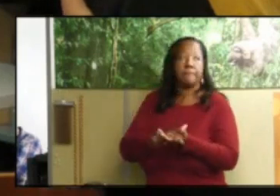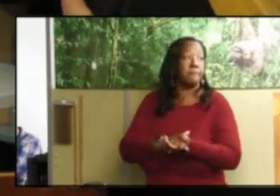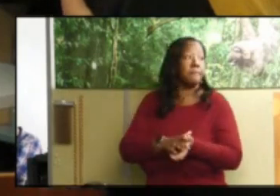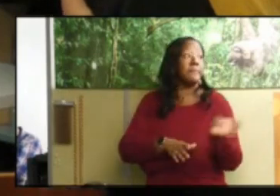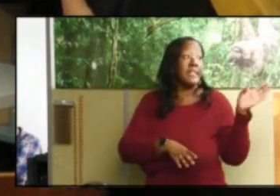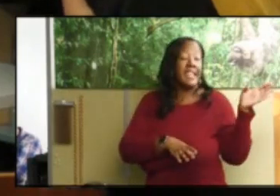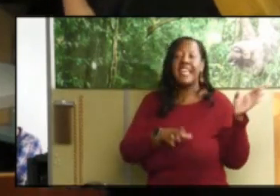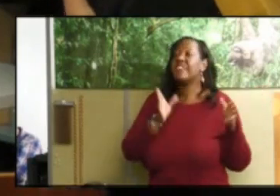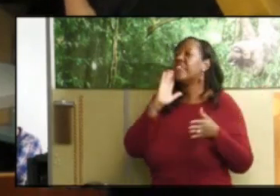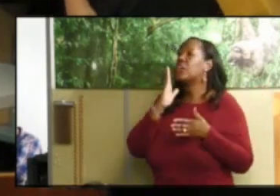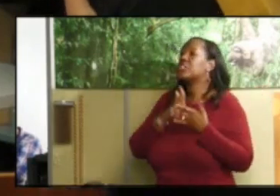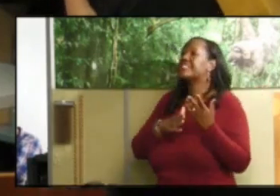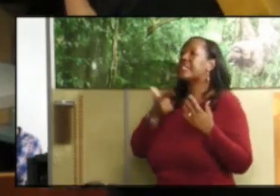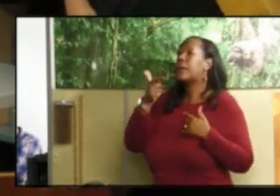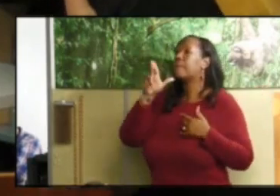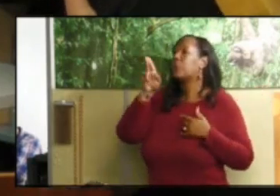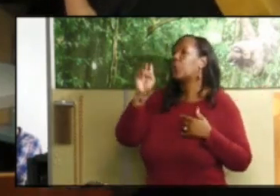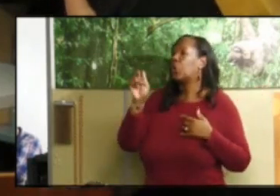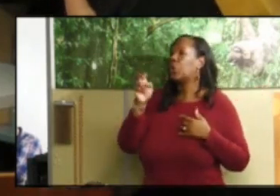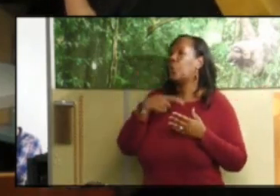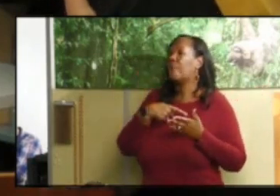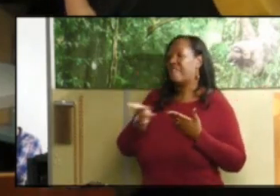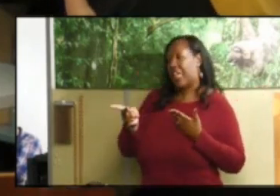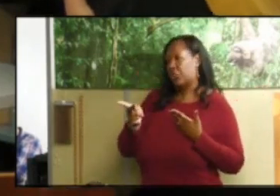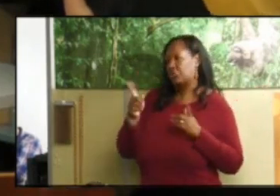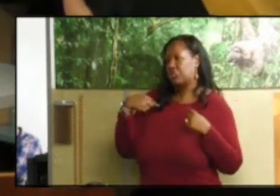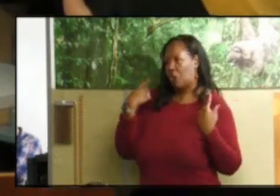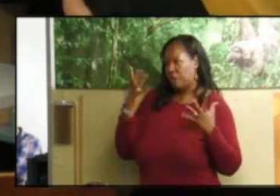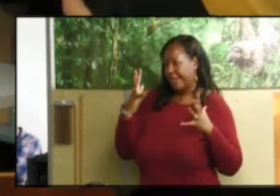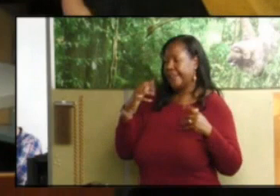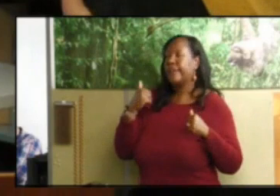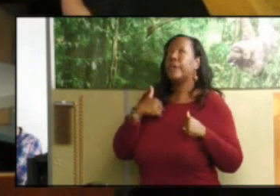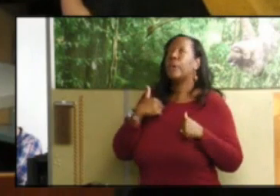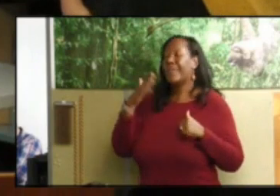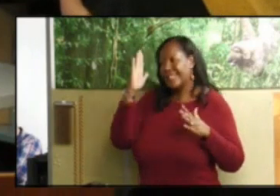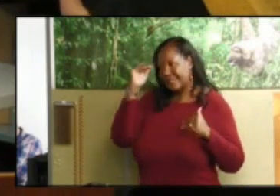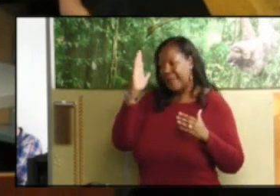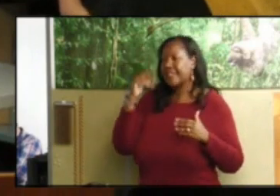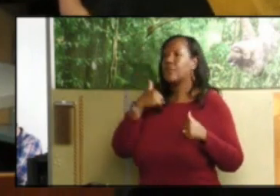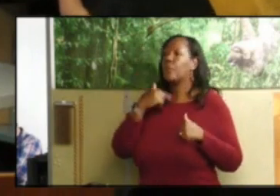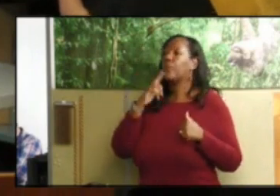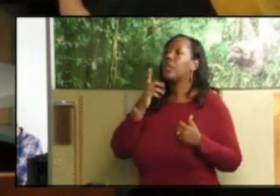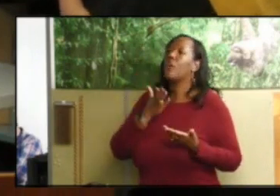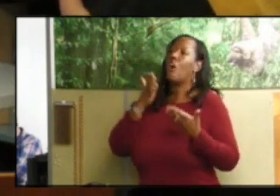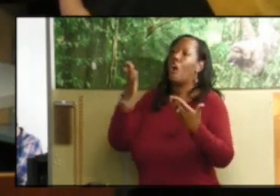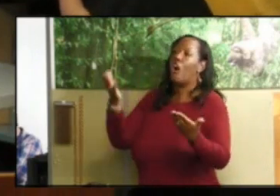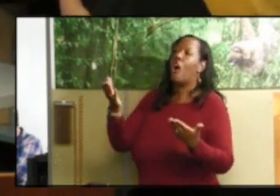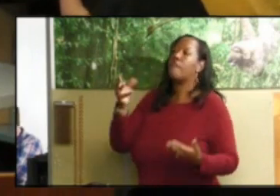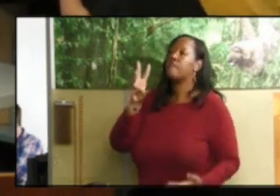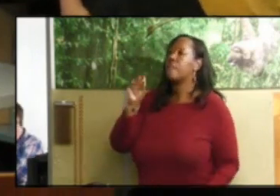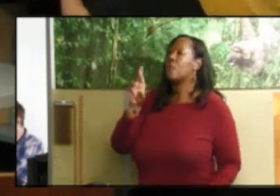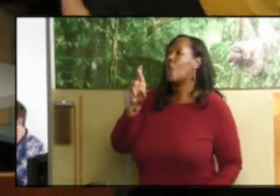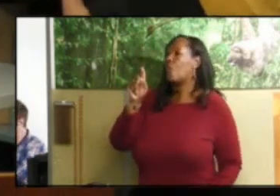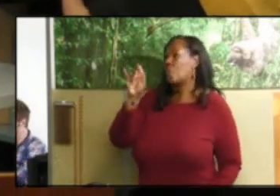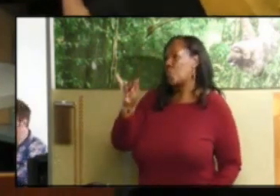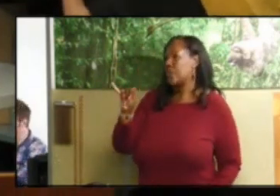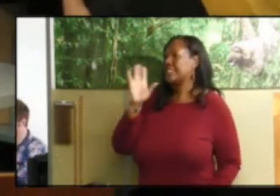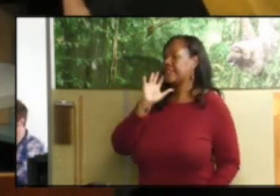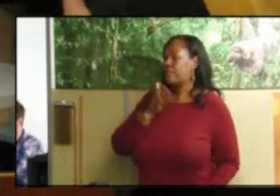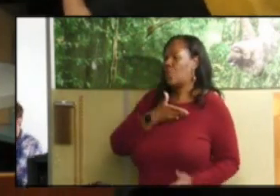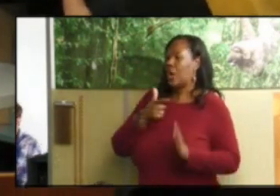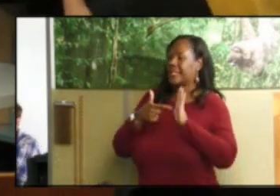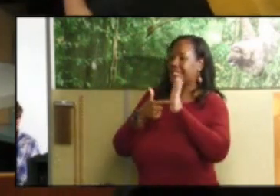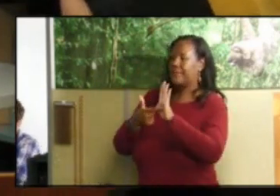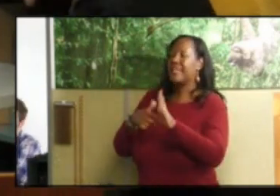some adhesive failures, which is to be expected. We do offer like a warranty to a certain point on our exhibits, and it's